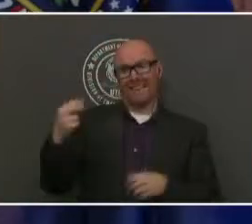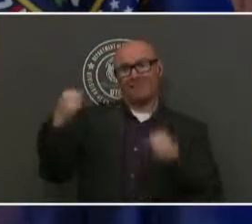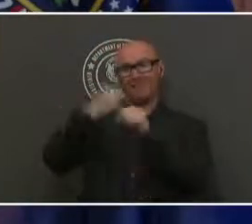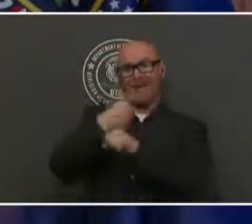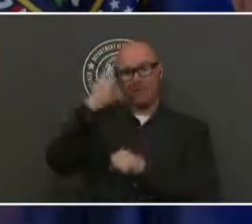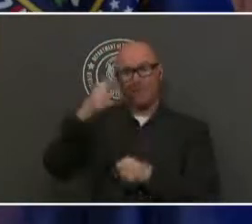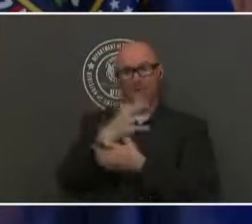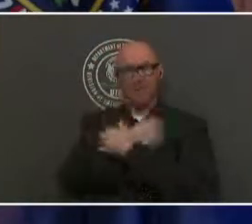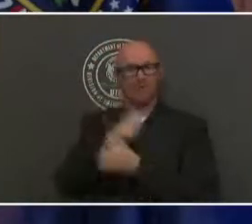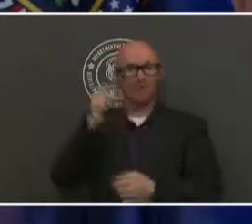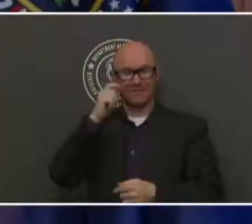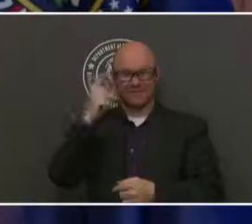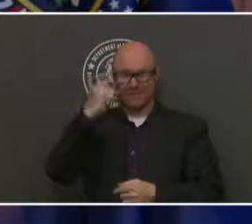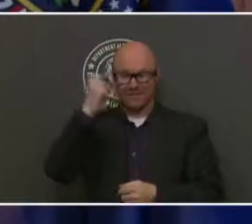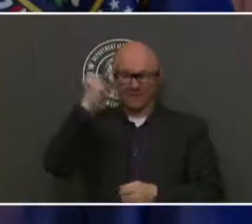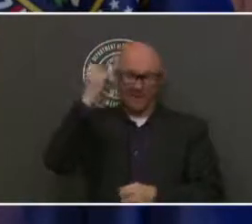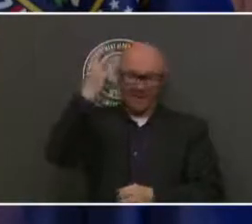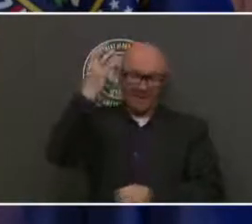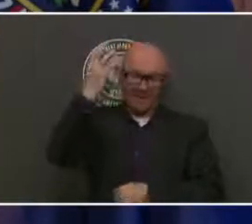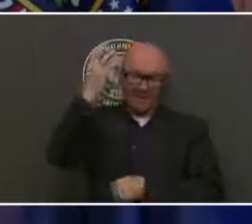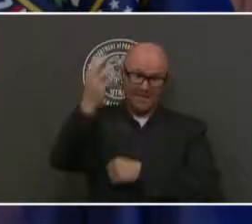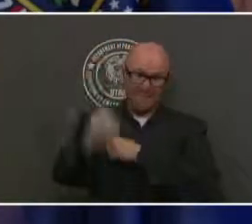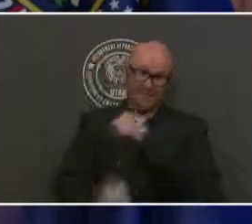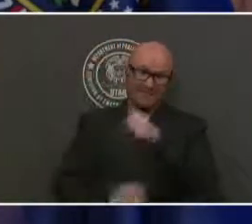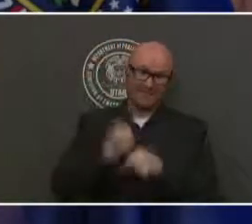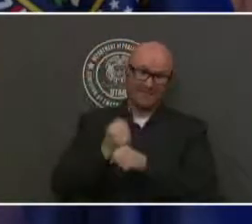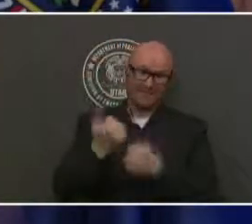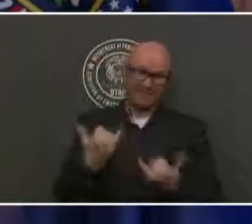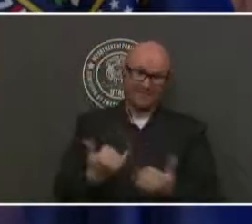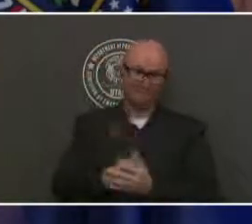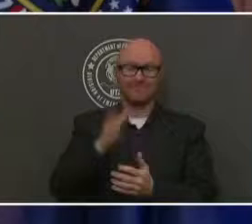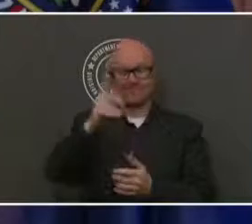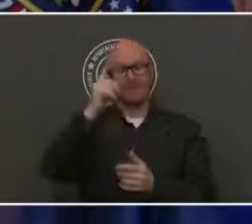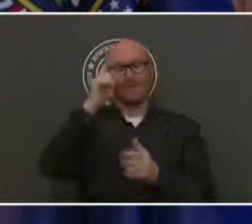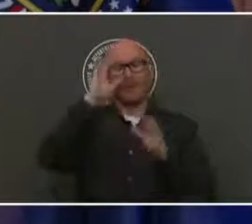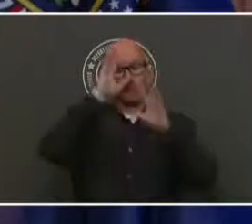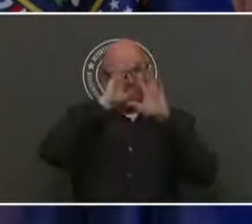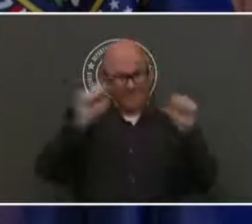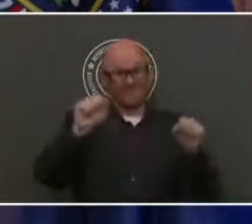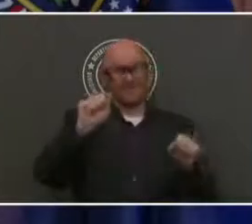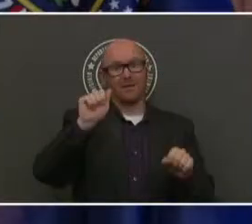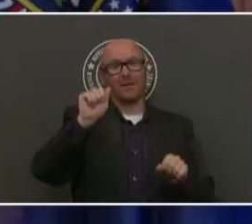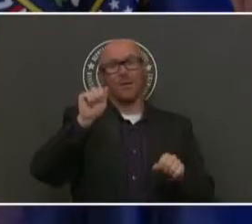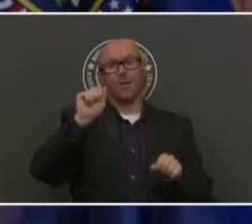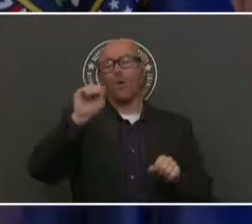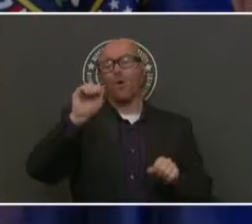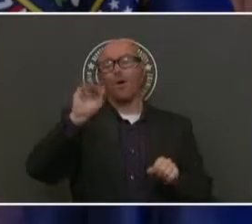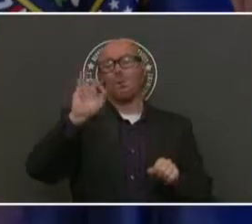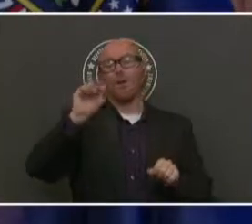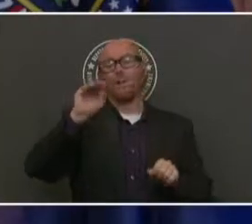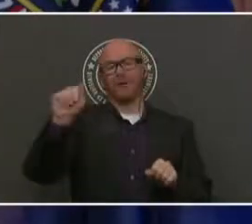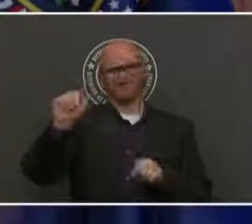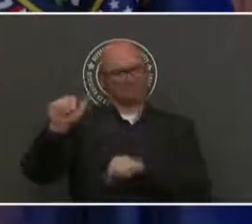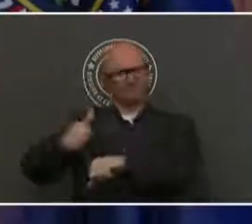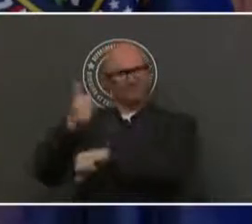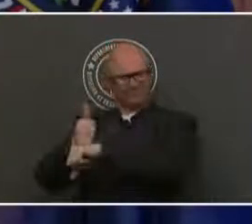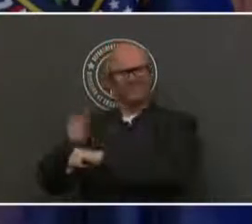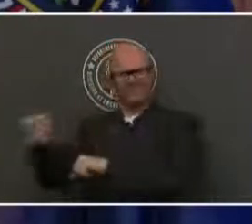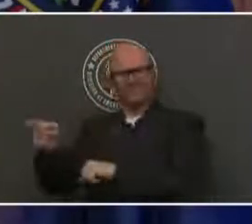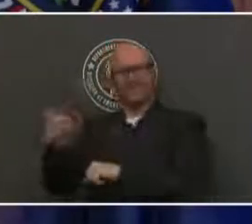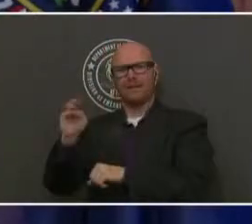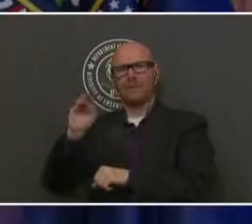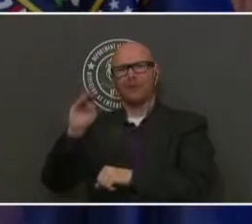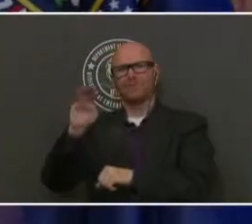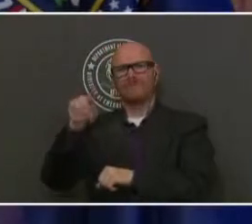By the way, this is what happened. So President Obama declared a monument, and we all